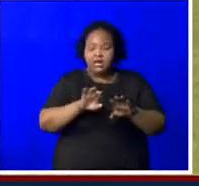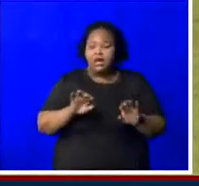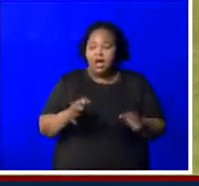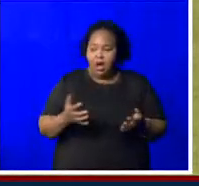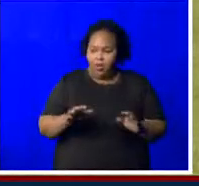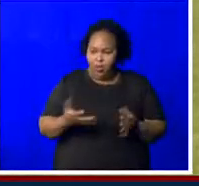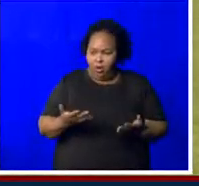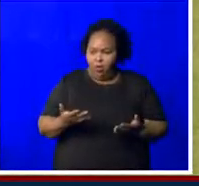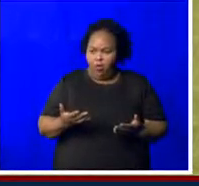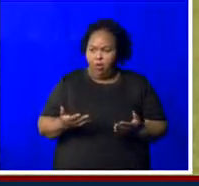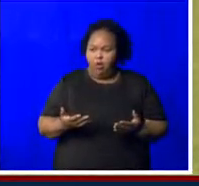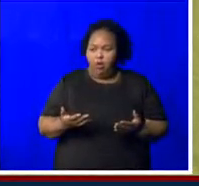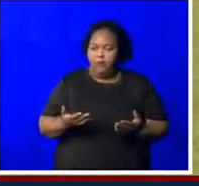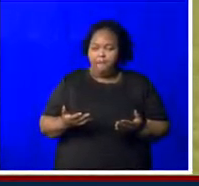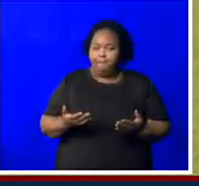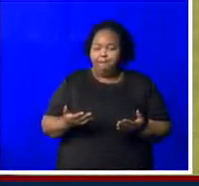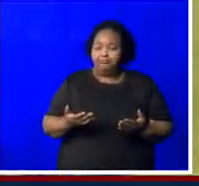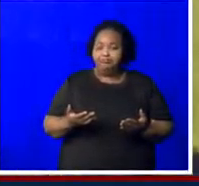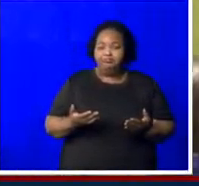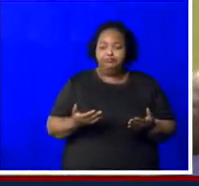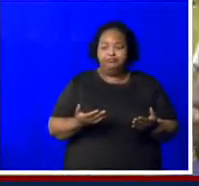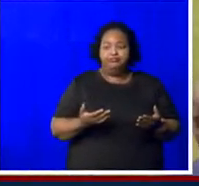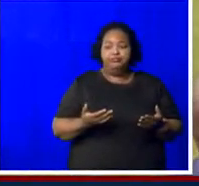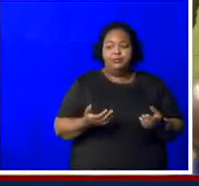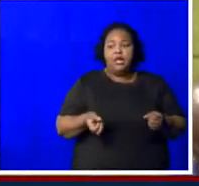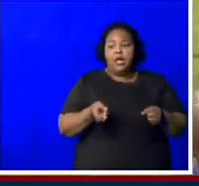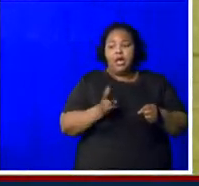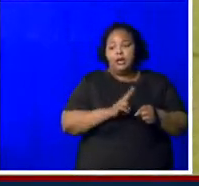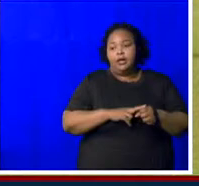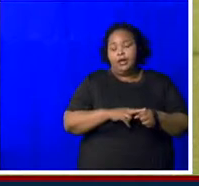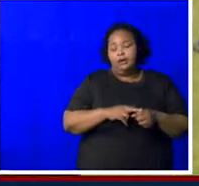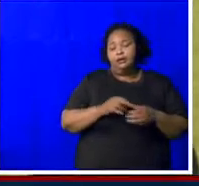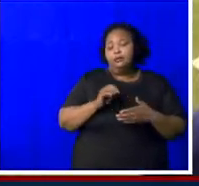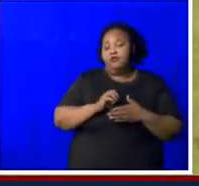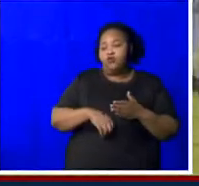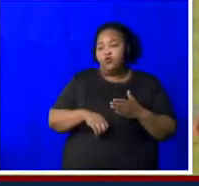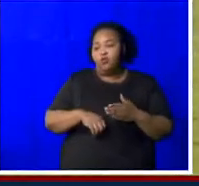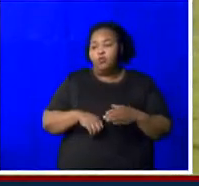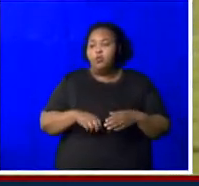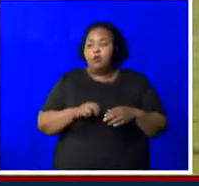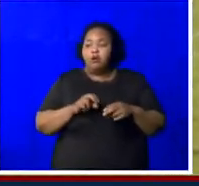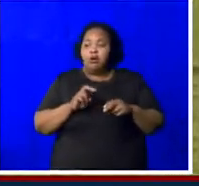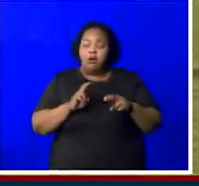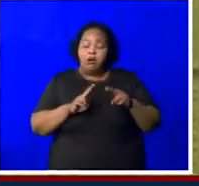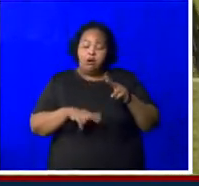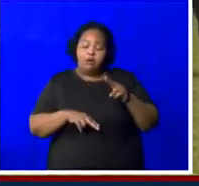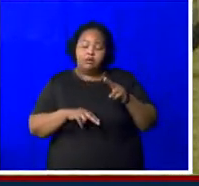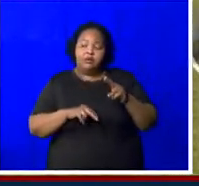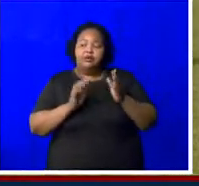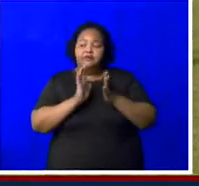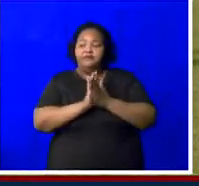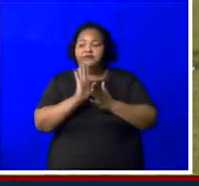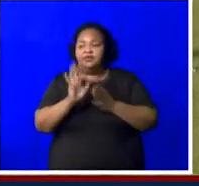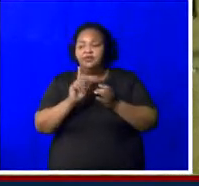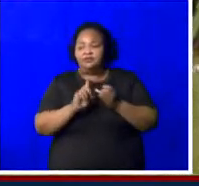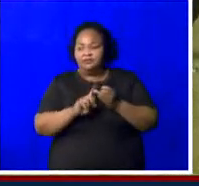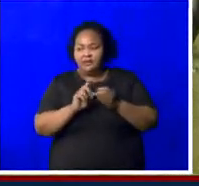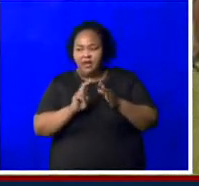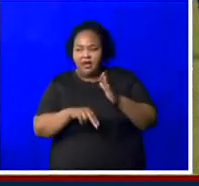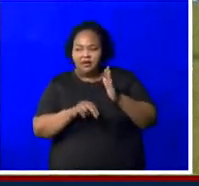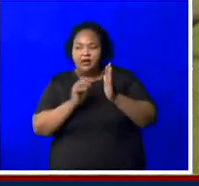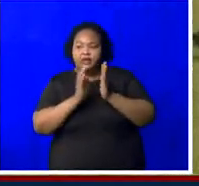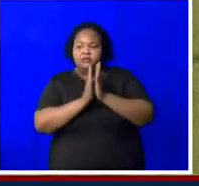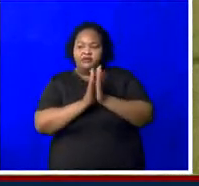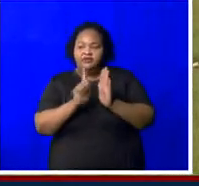ba graduate from under 13 15 17 at least labo bangcono, but laba labanye even their play you could